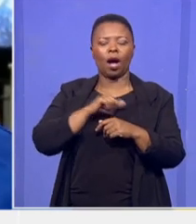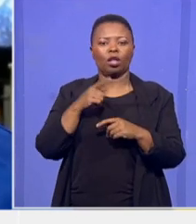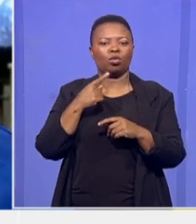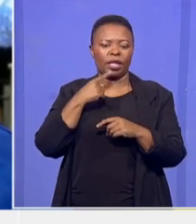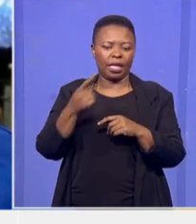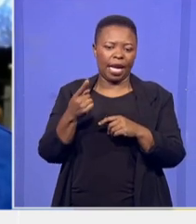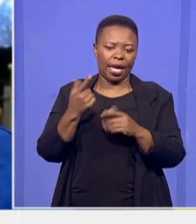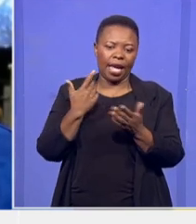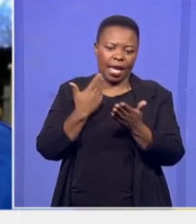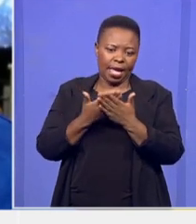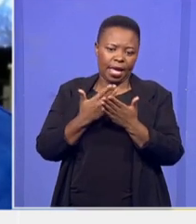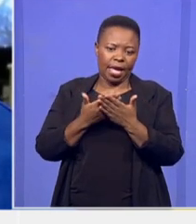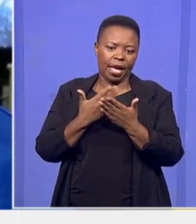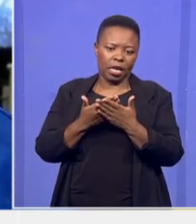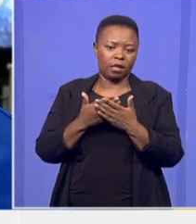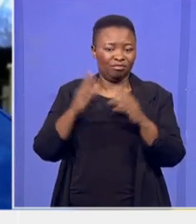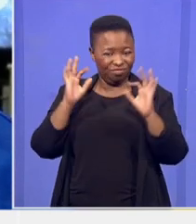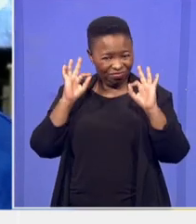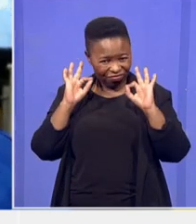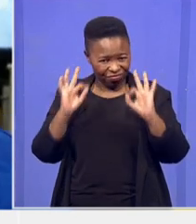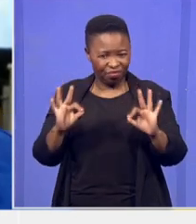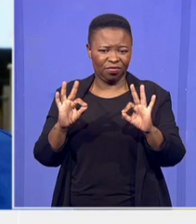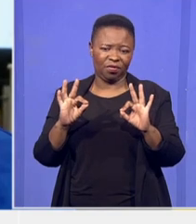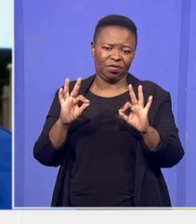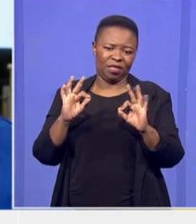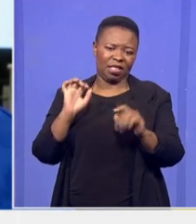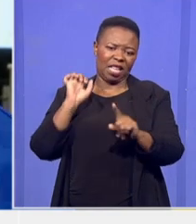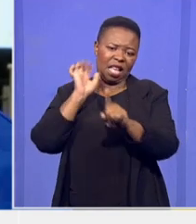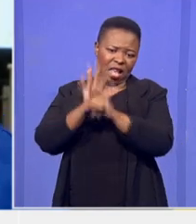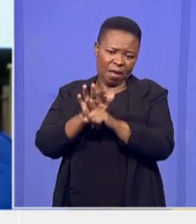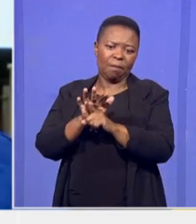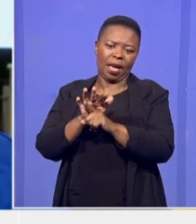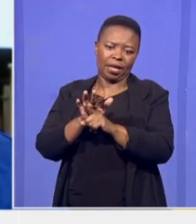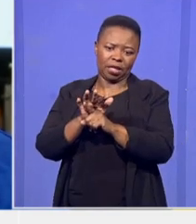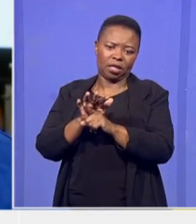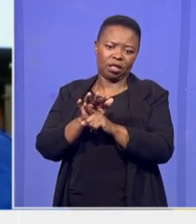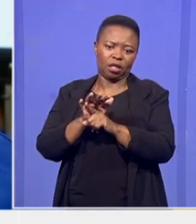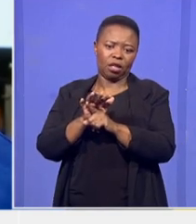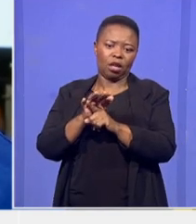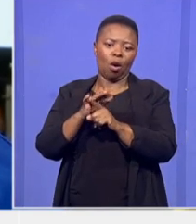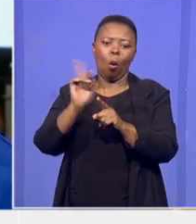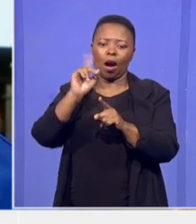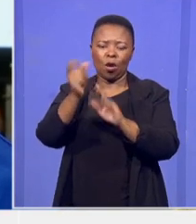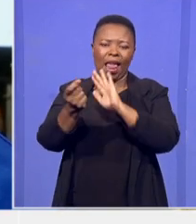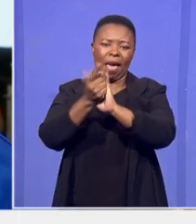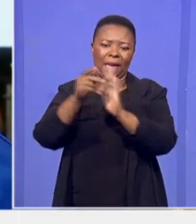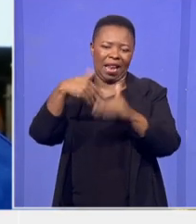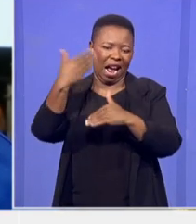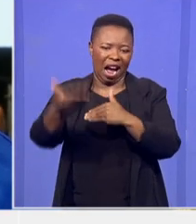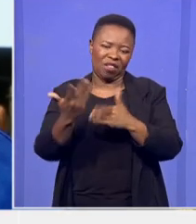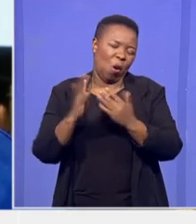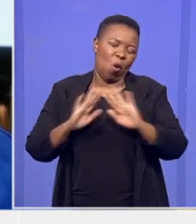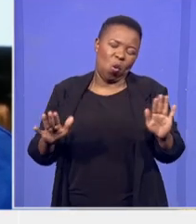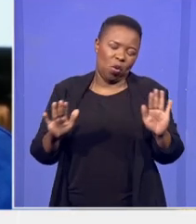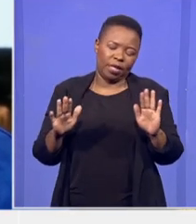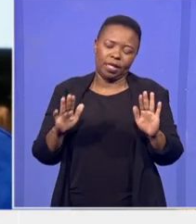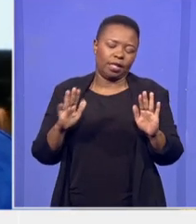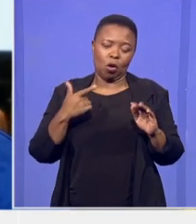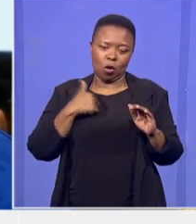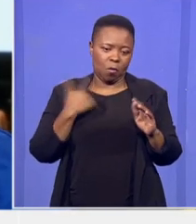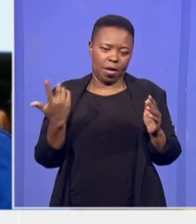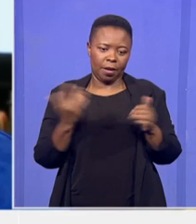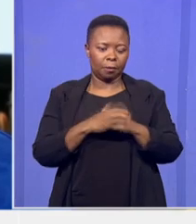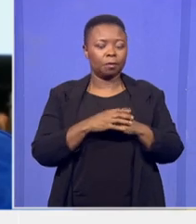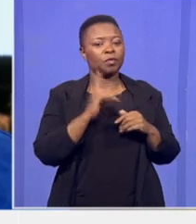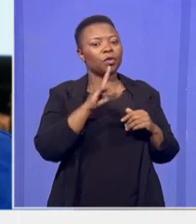ultimately it would have had an impact on the outcome or not. for our international desk in the SABC, I'd just like to ask a few.